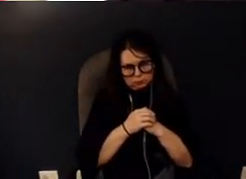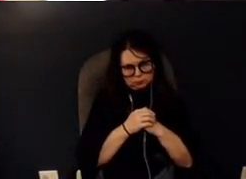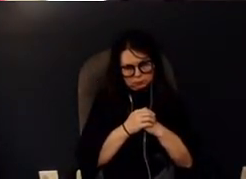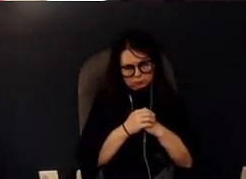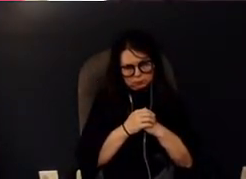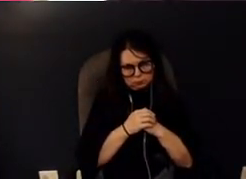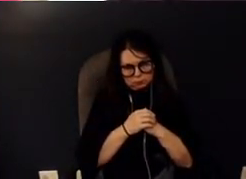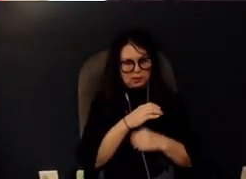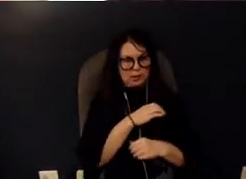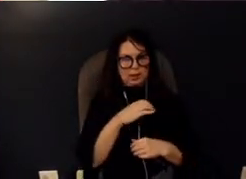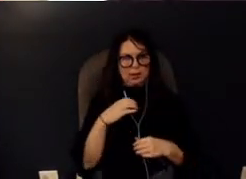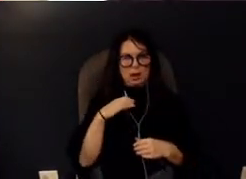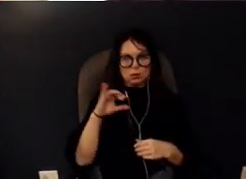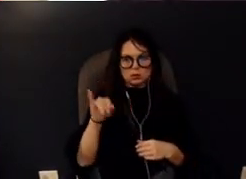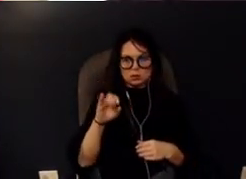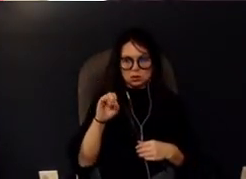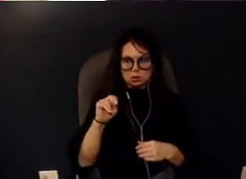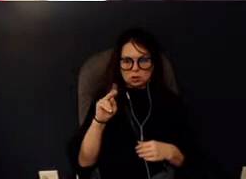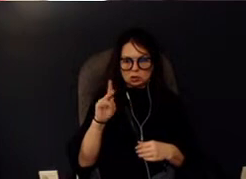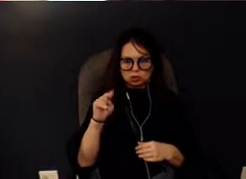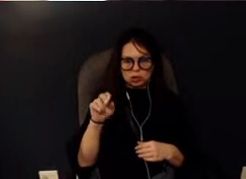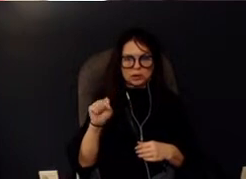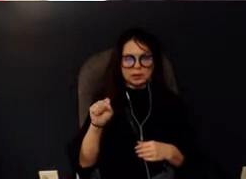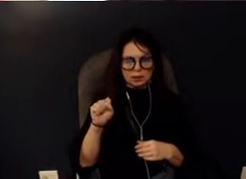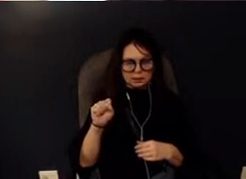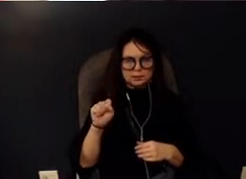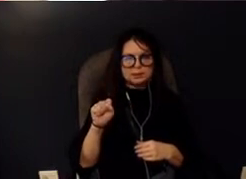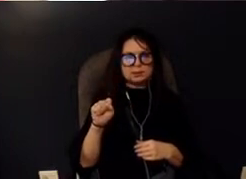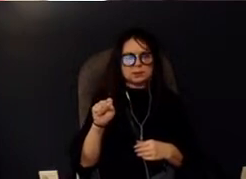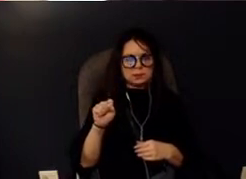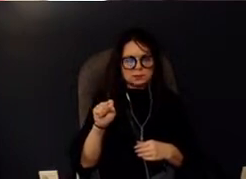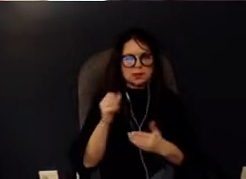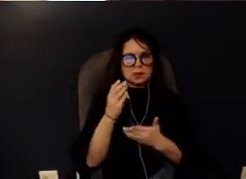covered, and I just wanted to